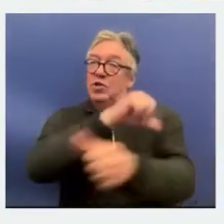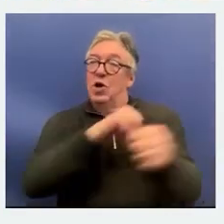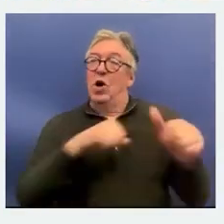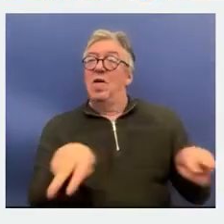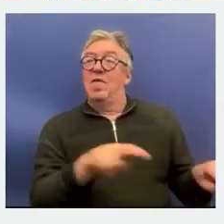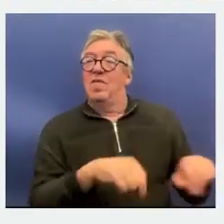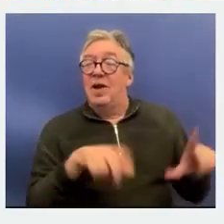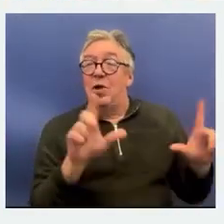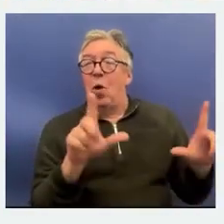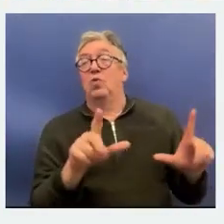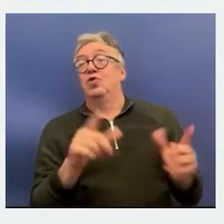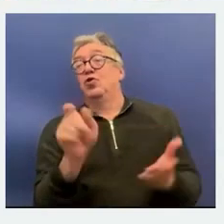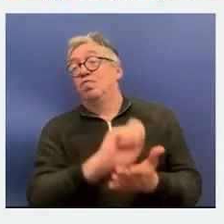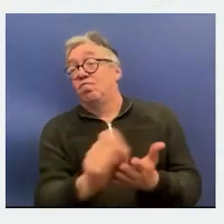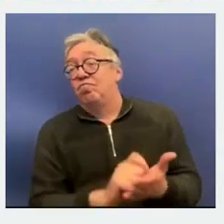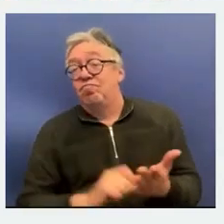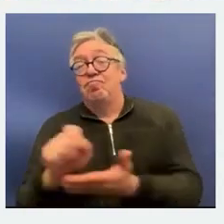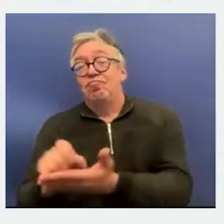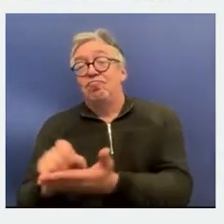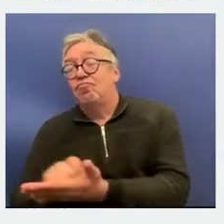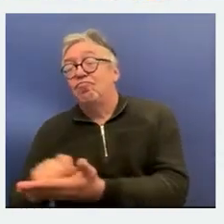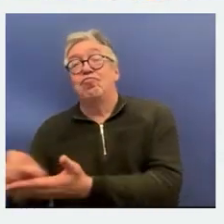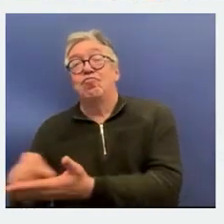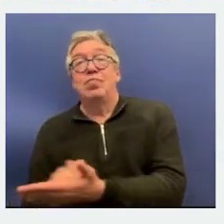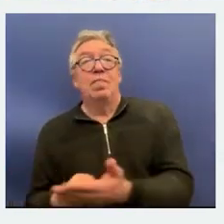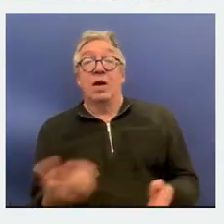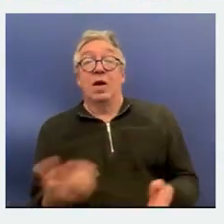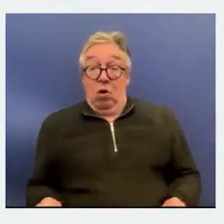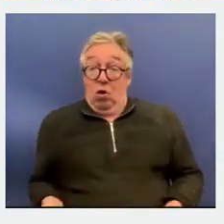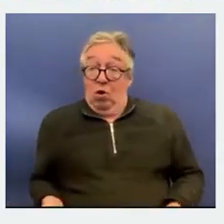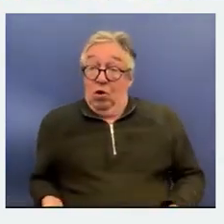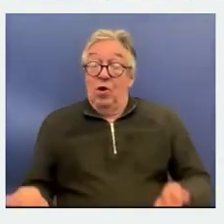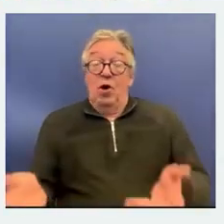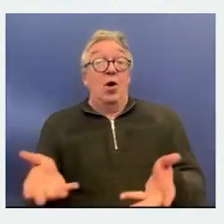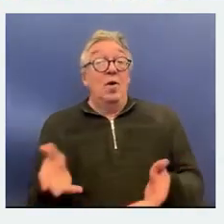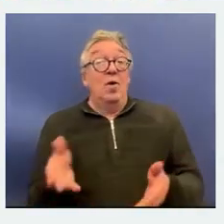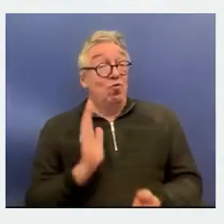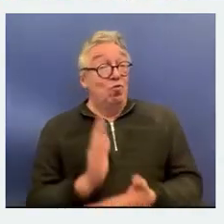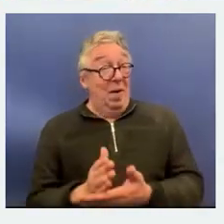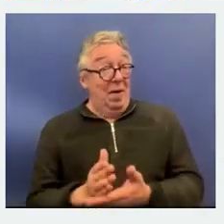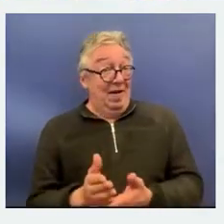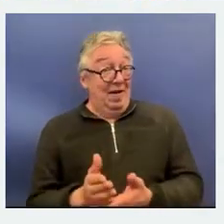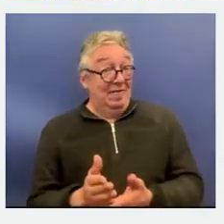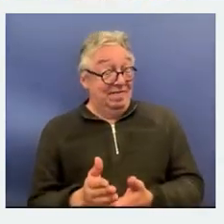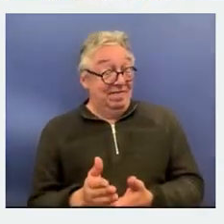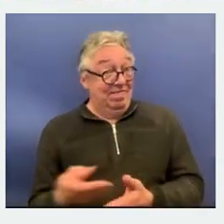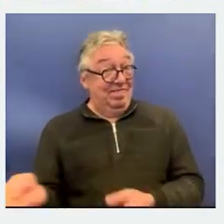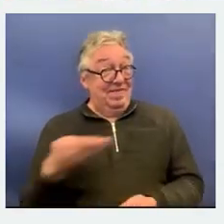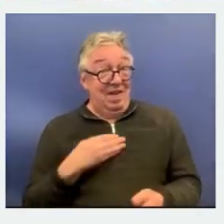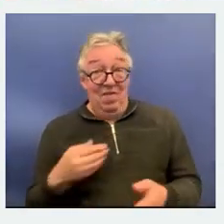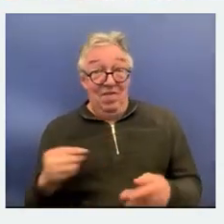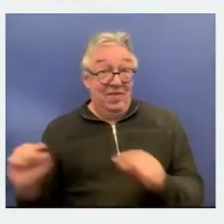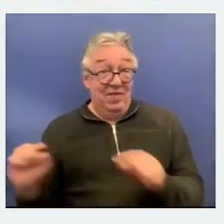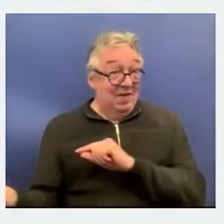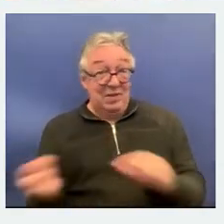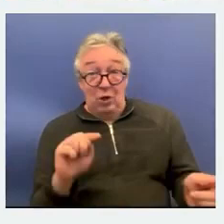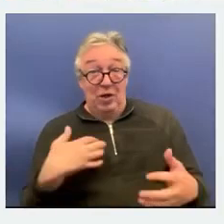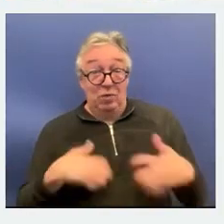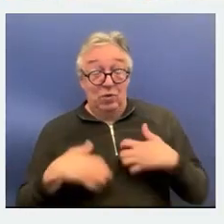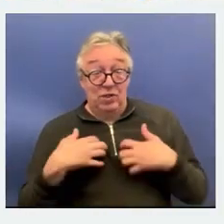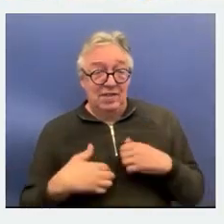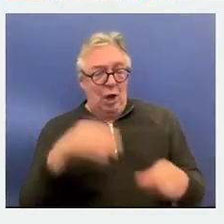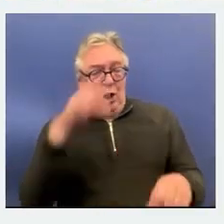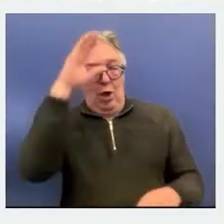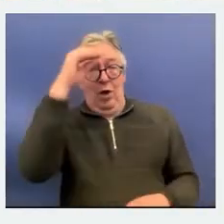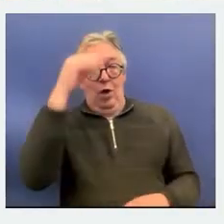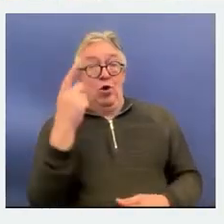these things. So they get to work and it gets a really interesting discussion going about what are the gender stereotypes that hold